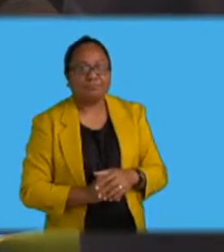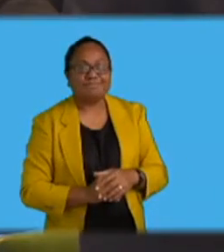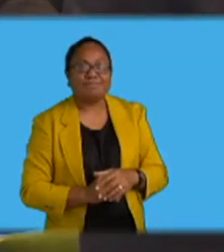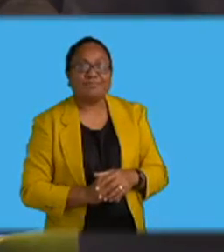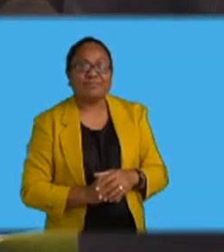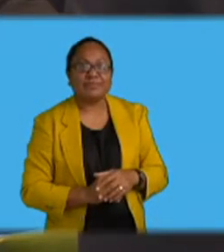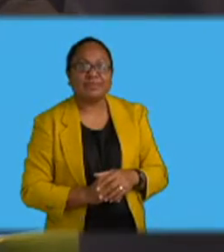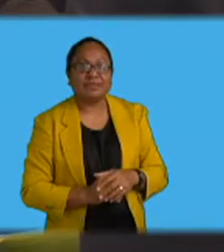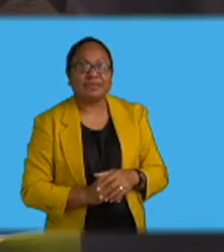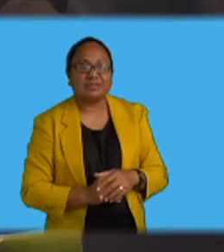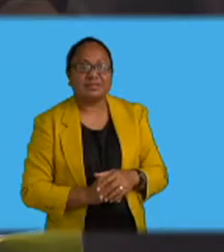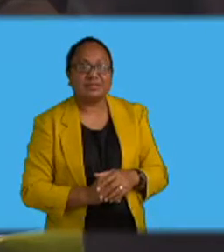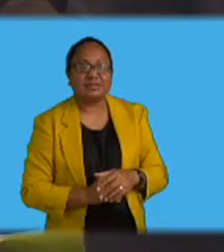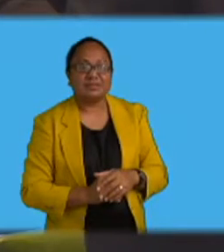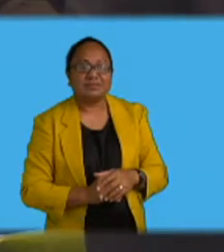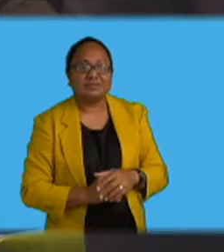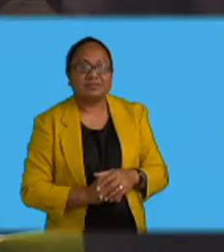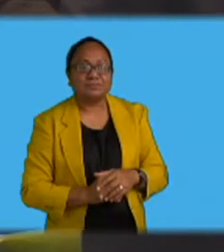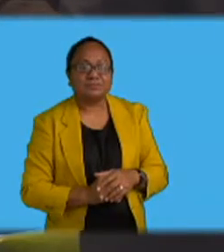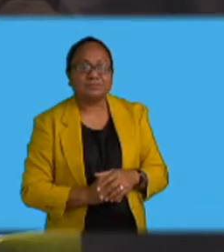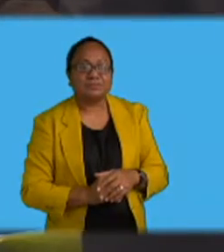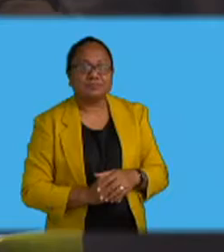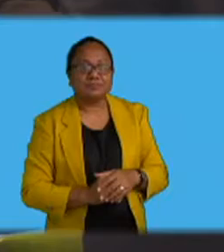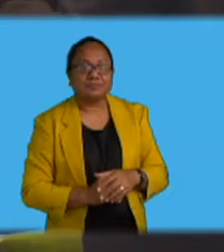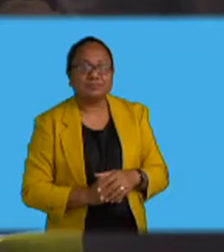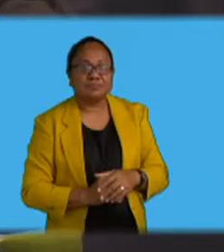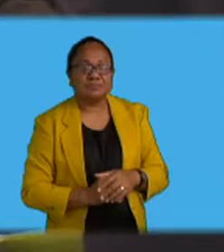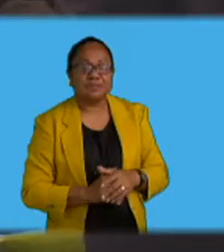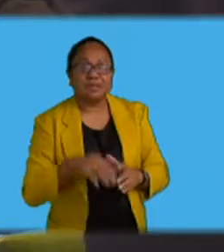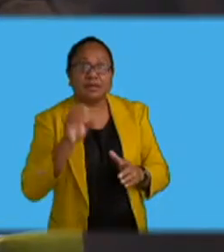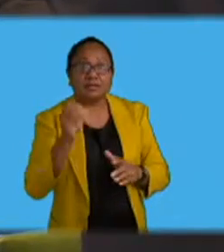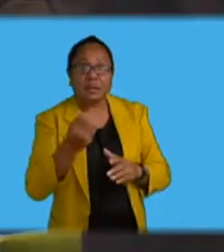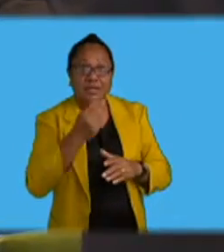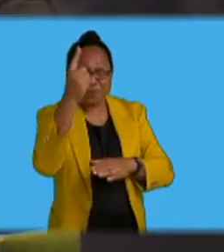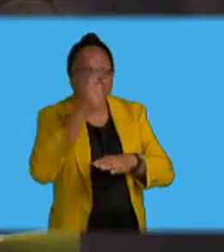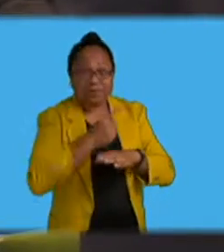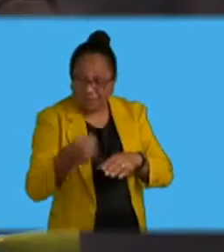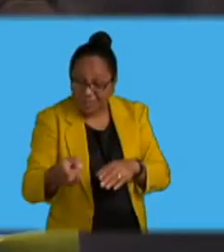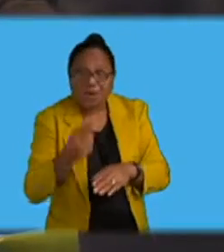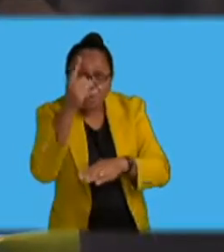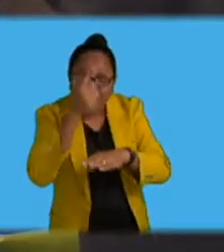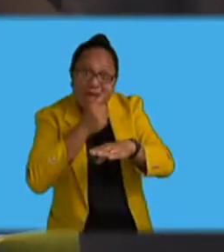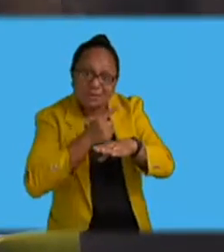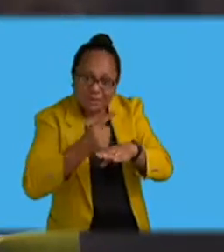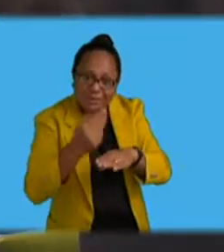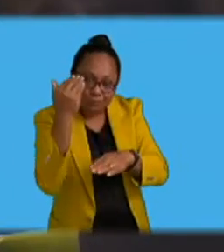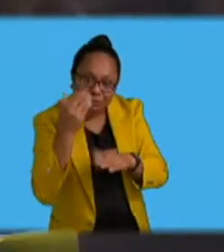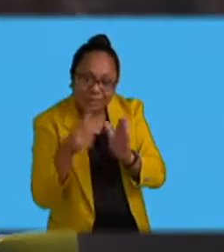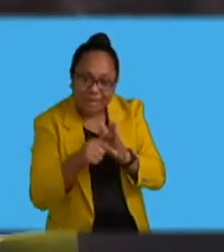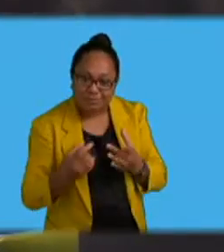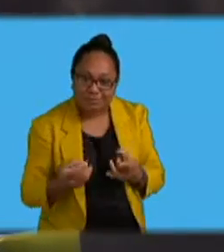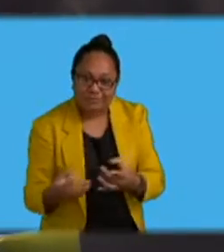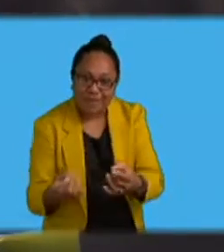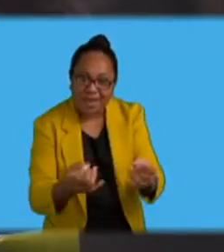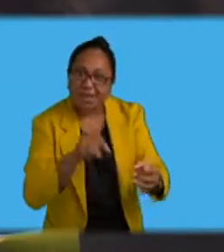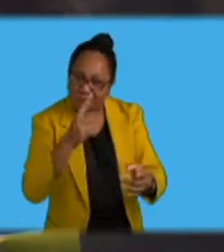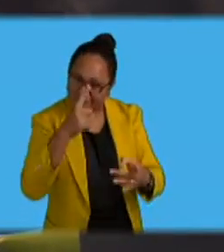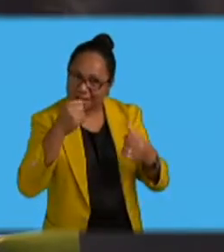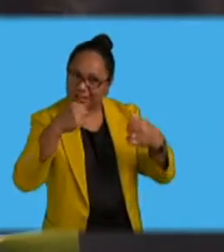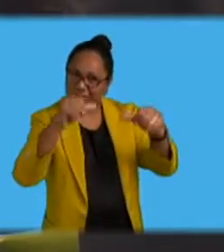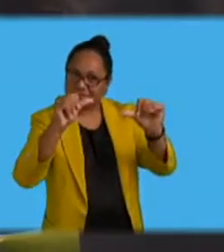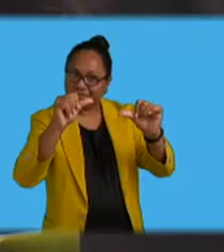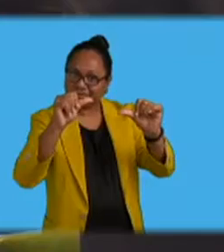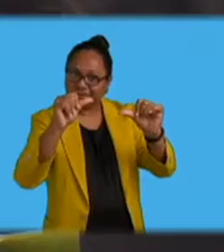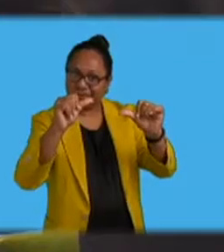see, this is within a 1 week period of preparation, Madam Speaker, we were able to achieve this, Madam